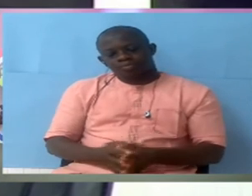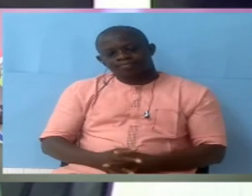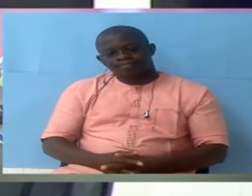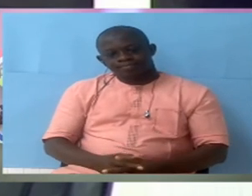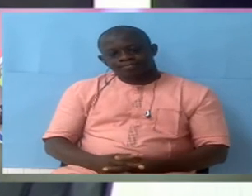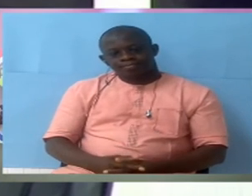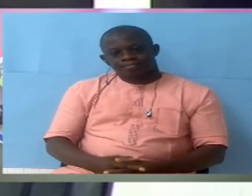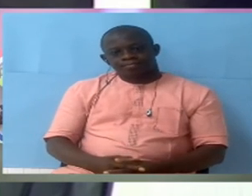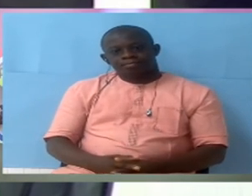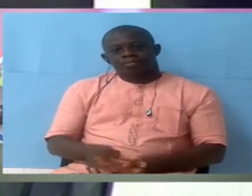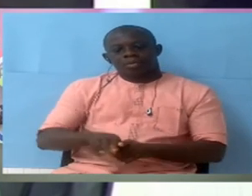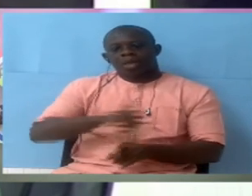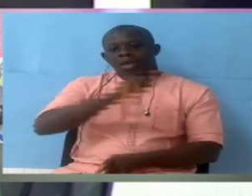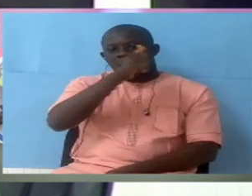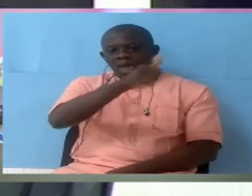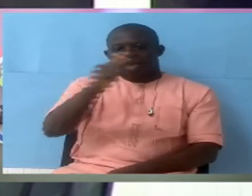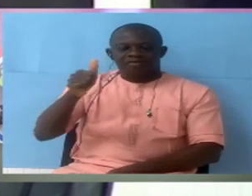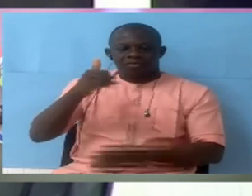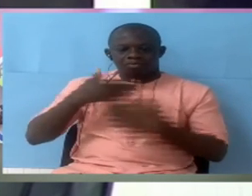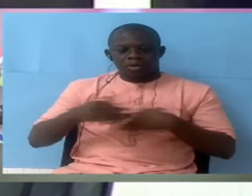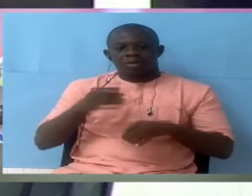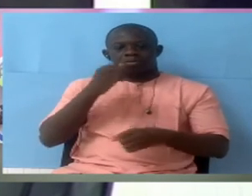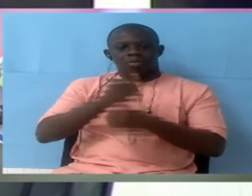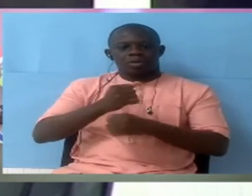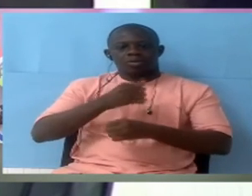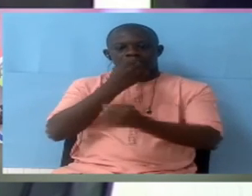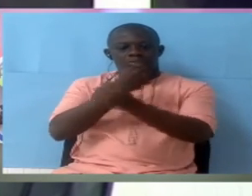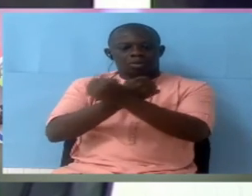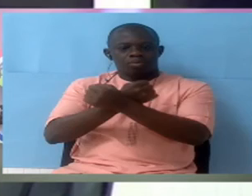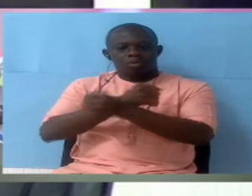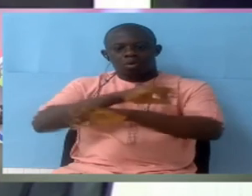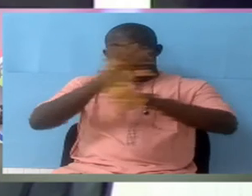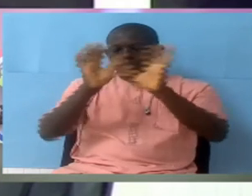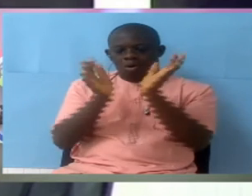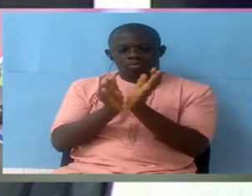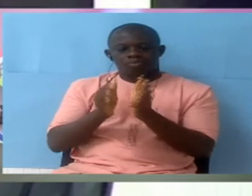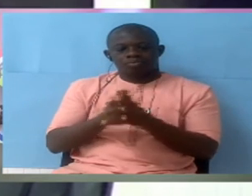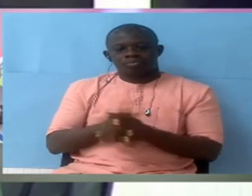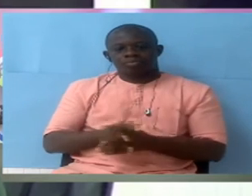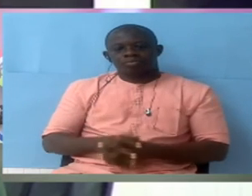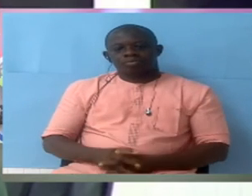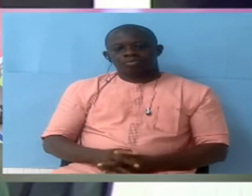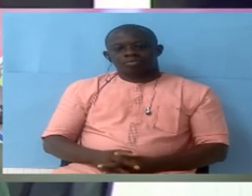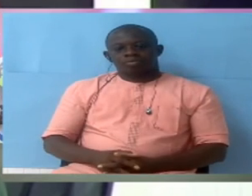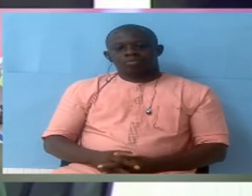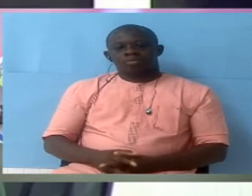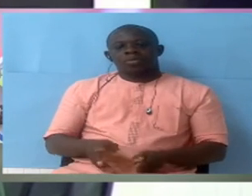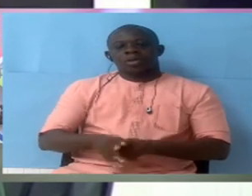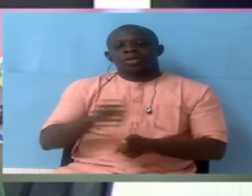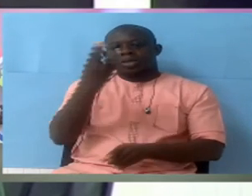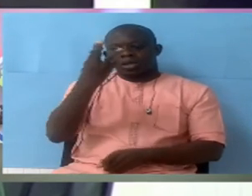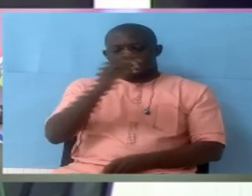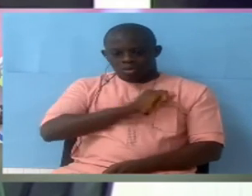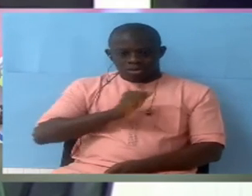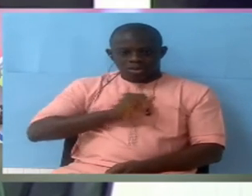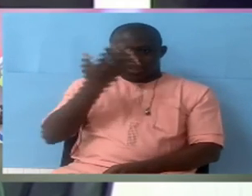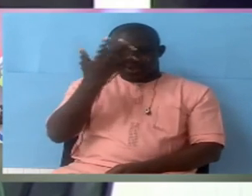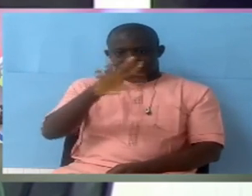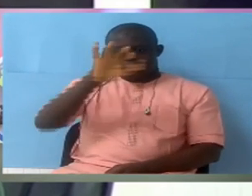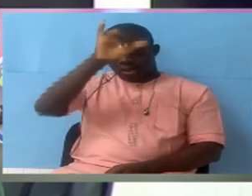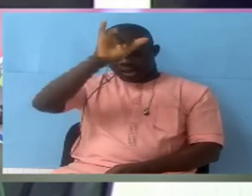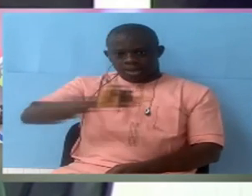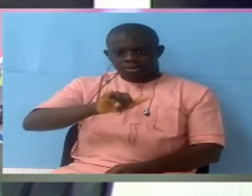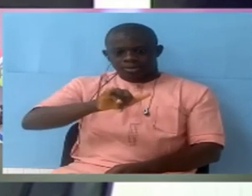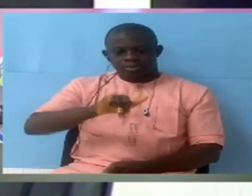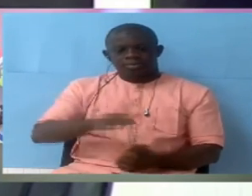soppeku. And everybody was sentenced. Ñepp lañ tej. Three of us were sentenced to 10 years. Ñun ñetta dañ tej ñetti at